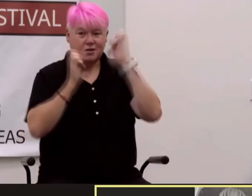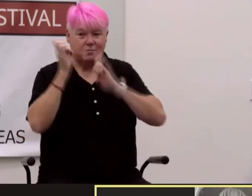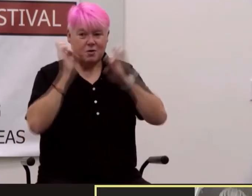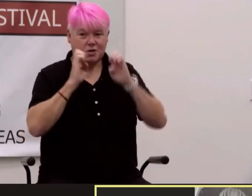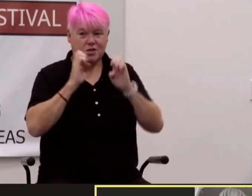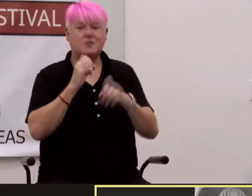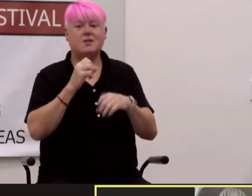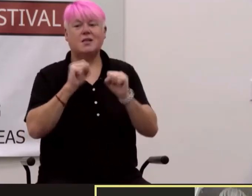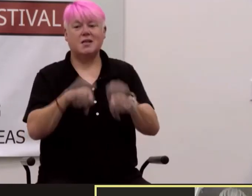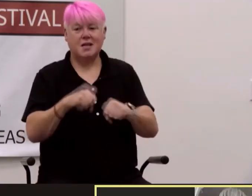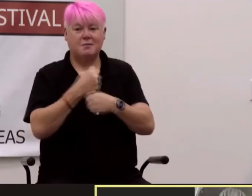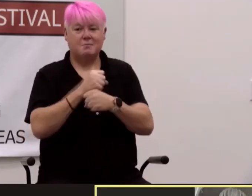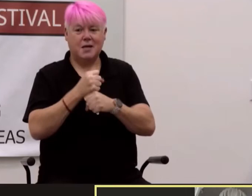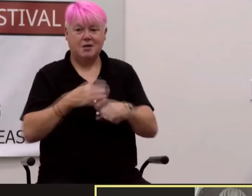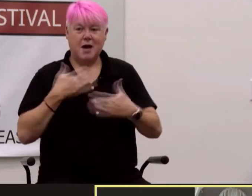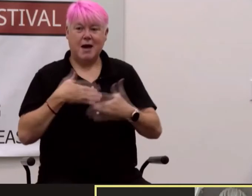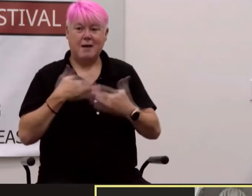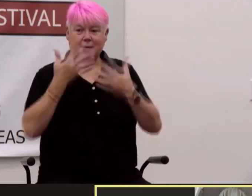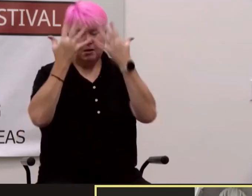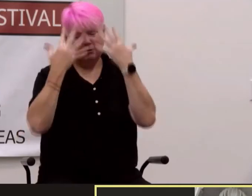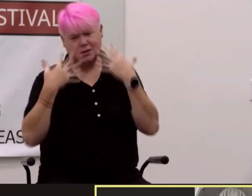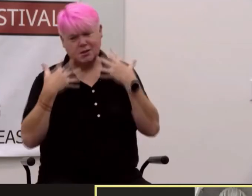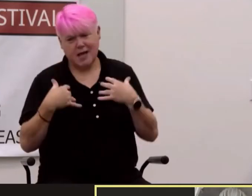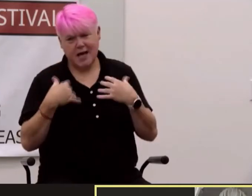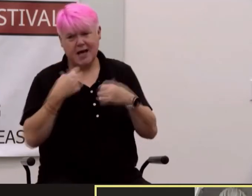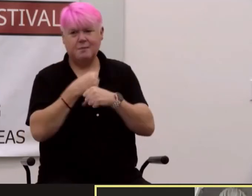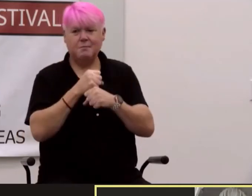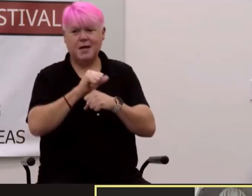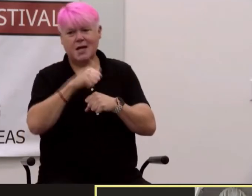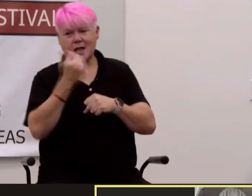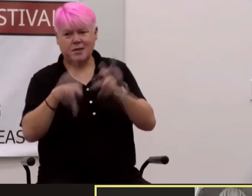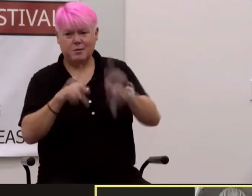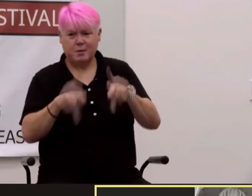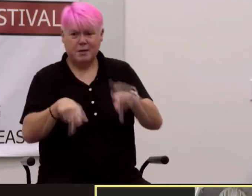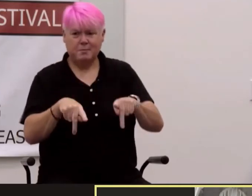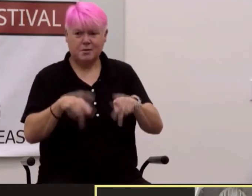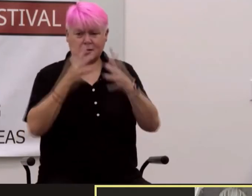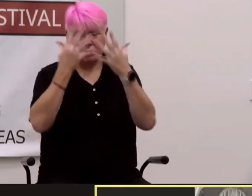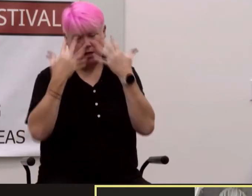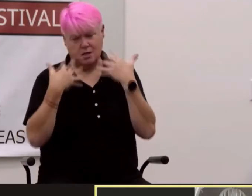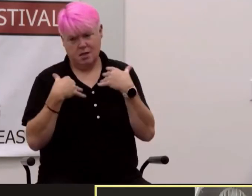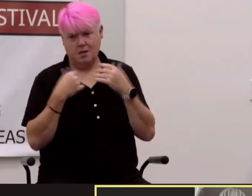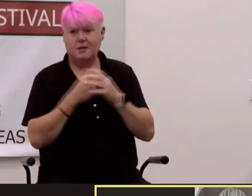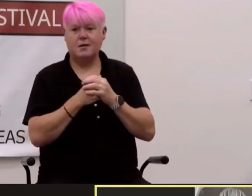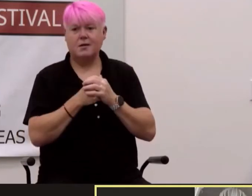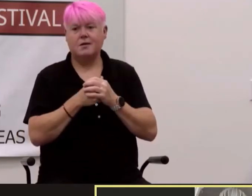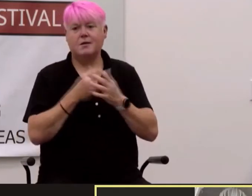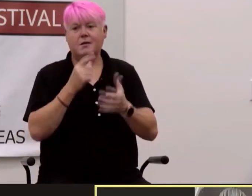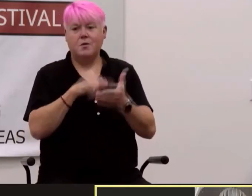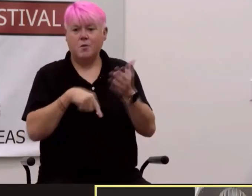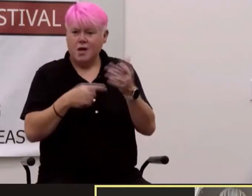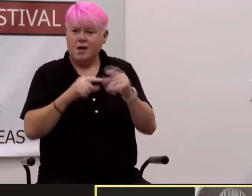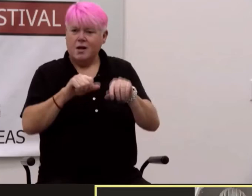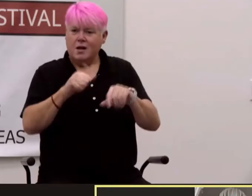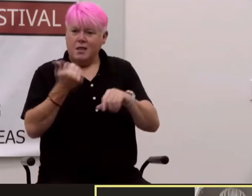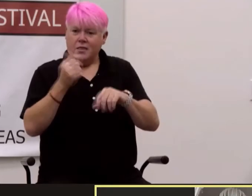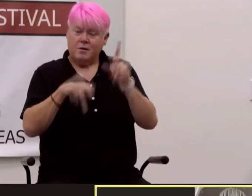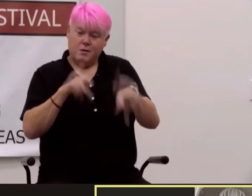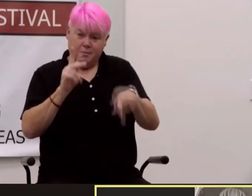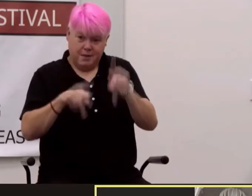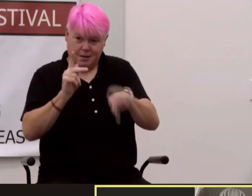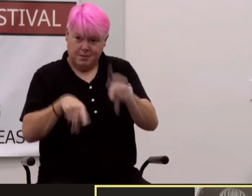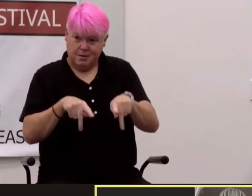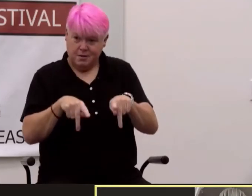you sad, it can make other people happy. Did you know the reason I got into cooking was one, there's a few reasons, but I'm going to tell you